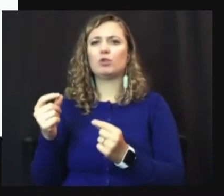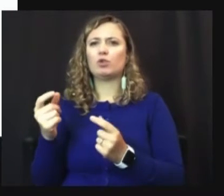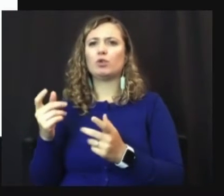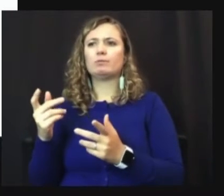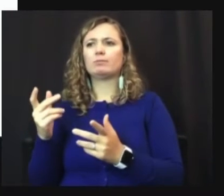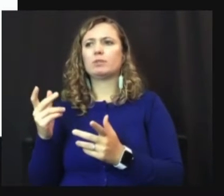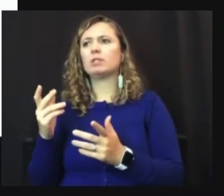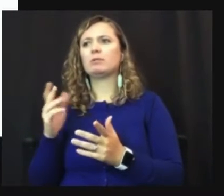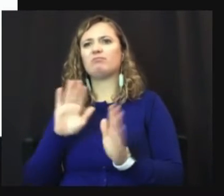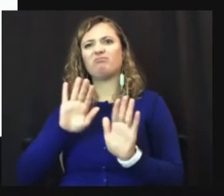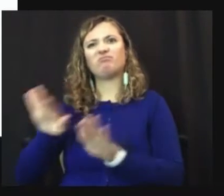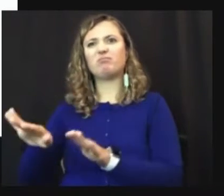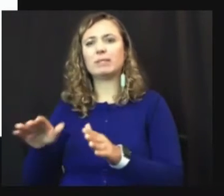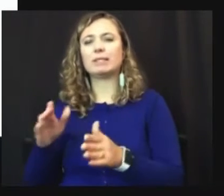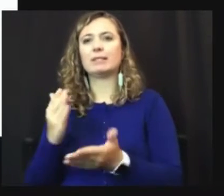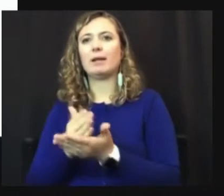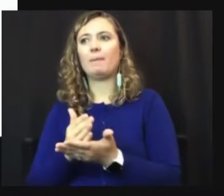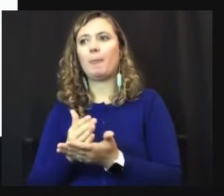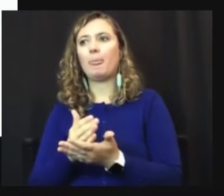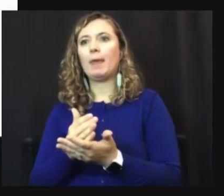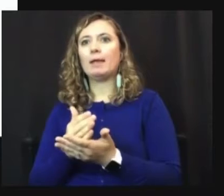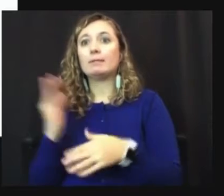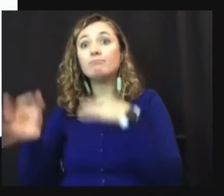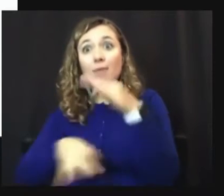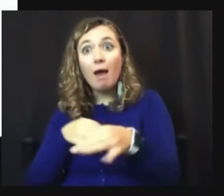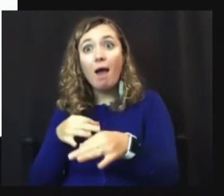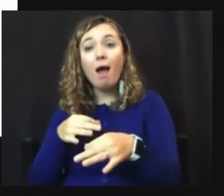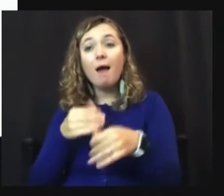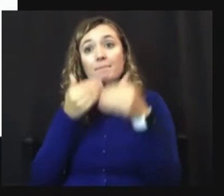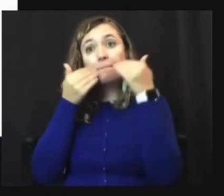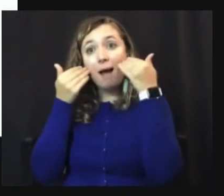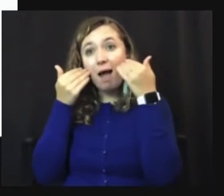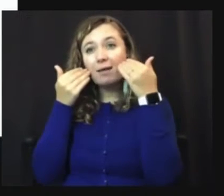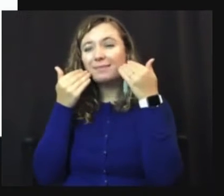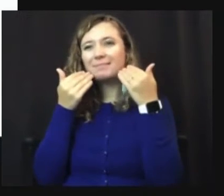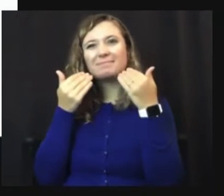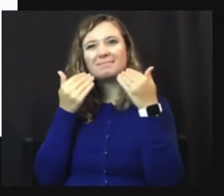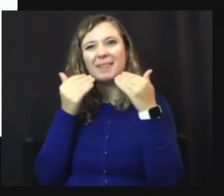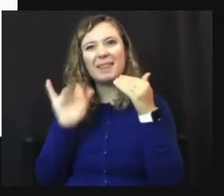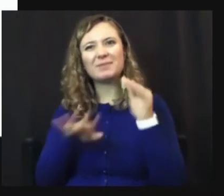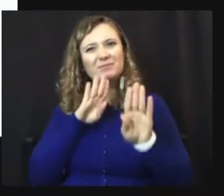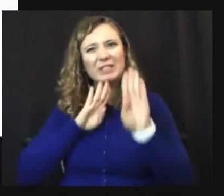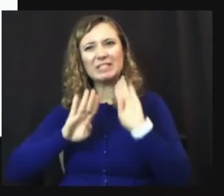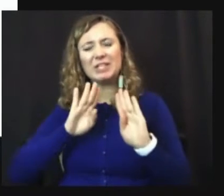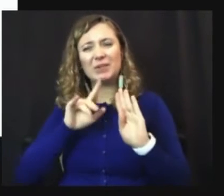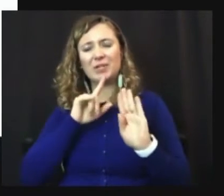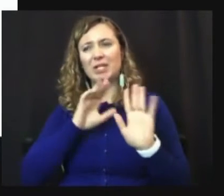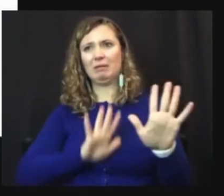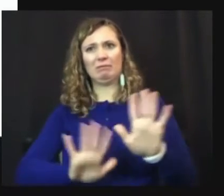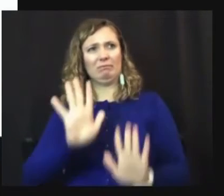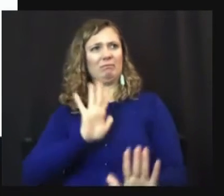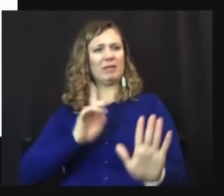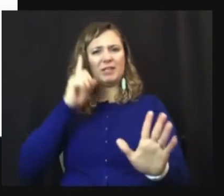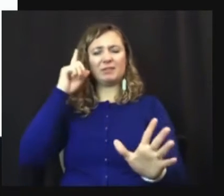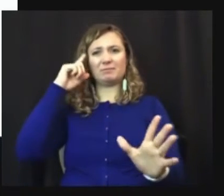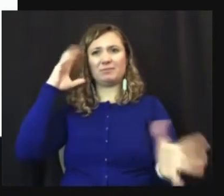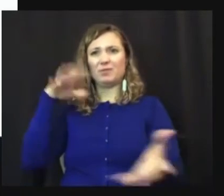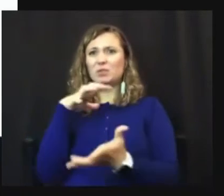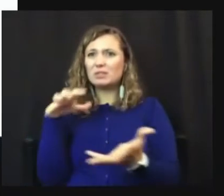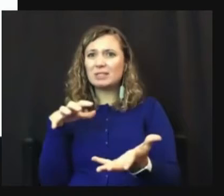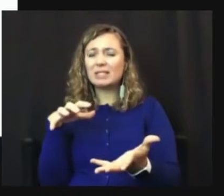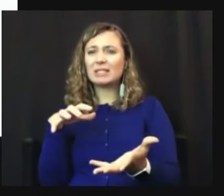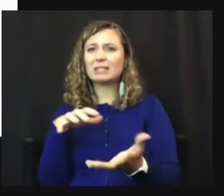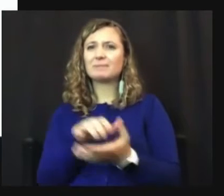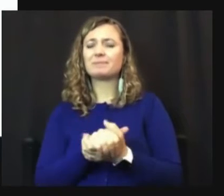you're happy, smile instead. It's very frustrating and disorienting and confusing. It's like saying